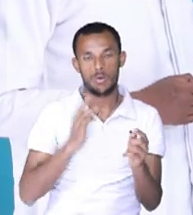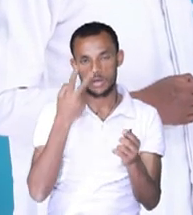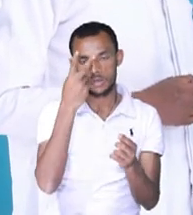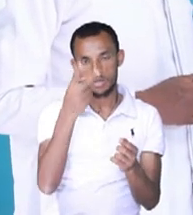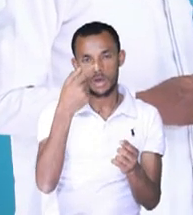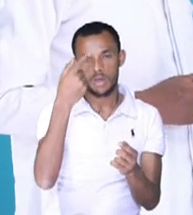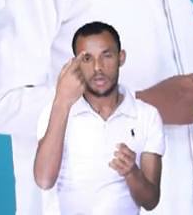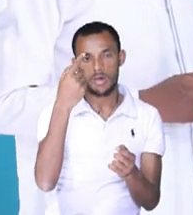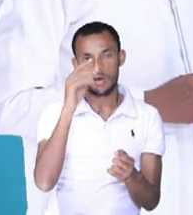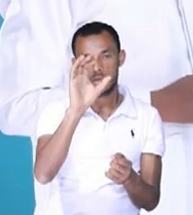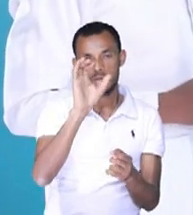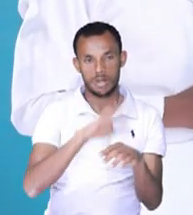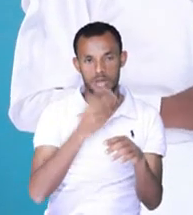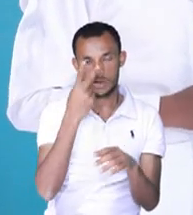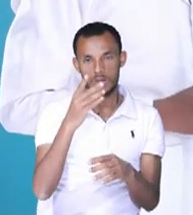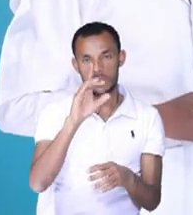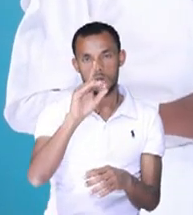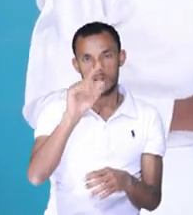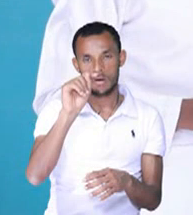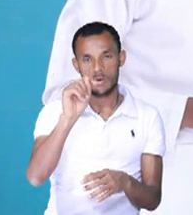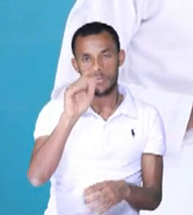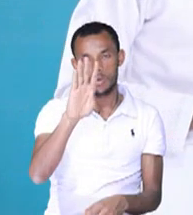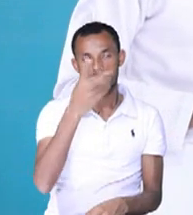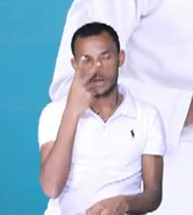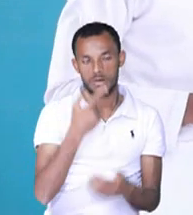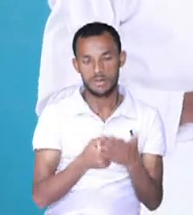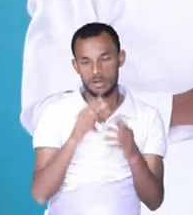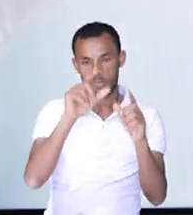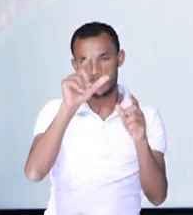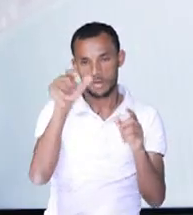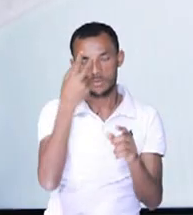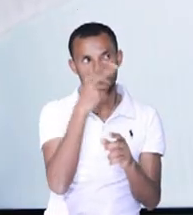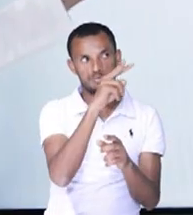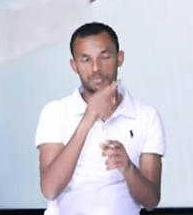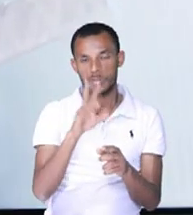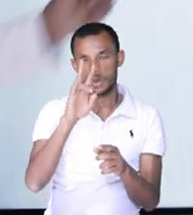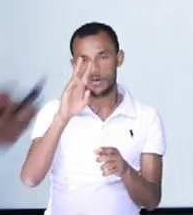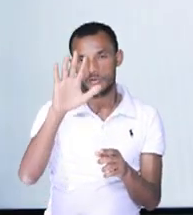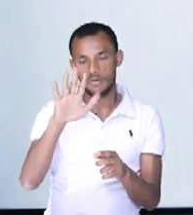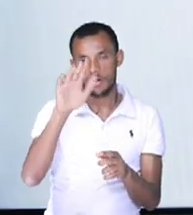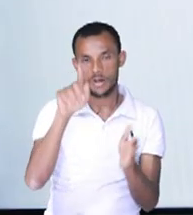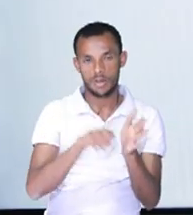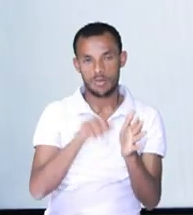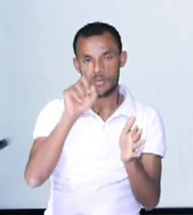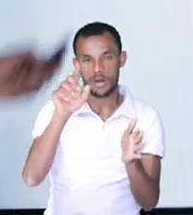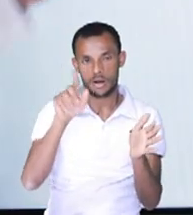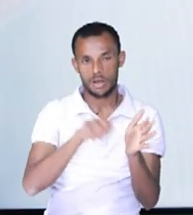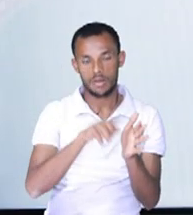to C, what is the determinant of B? B it was this matrix. So 7, 5, negative 1, negative